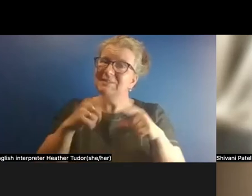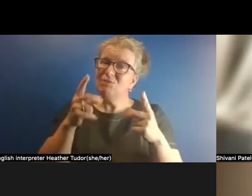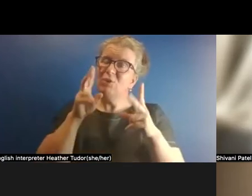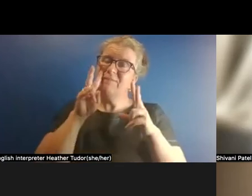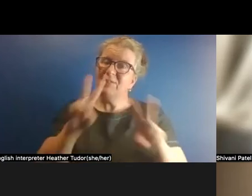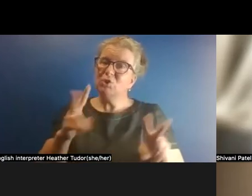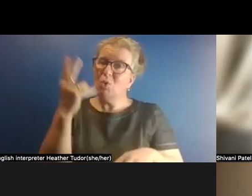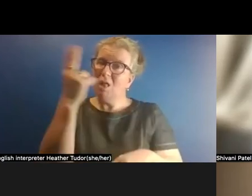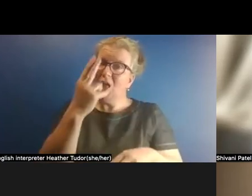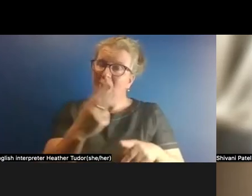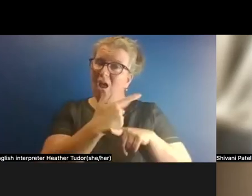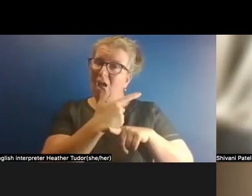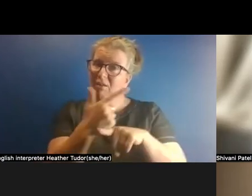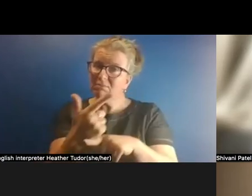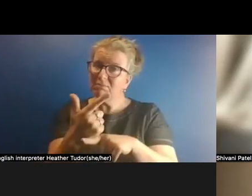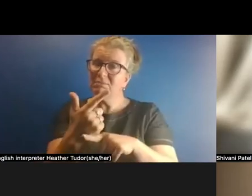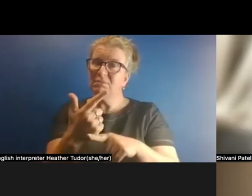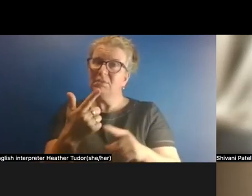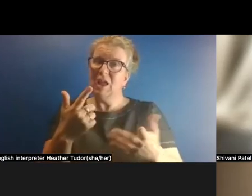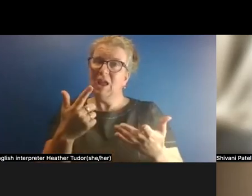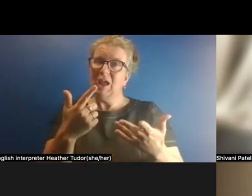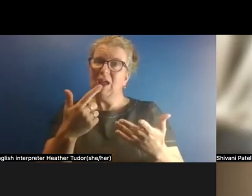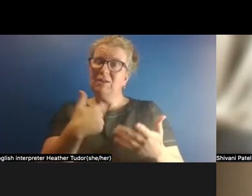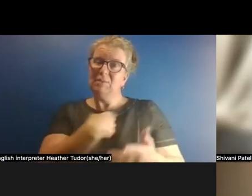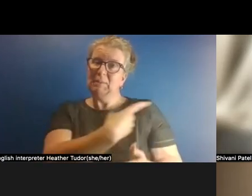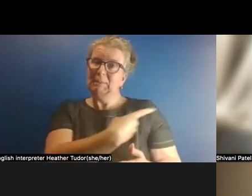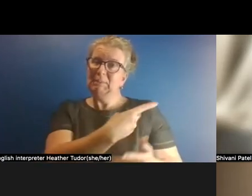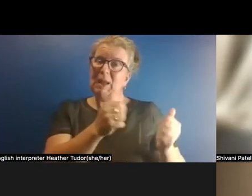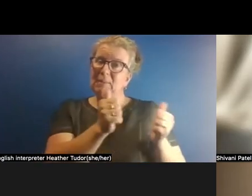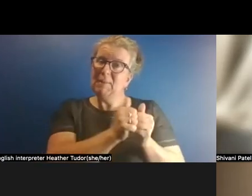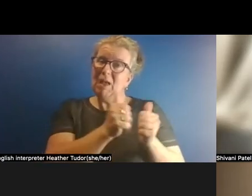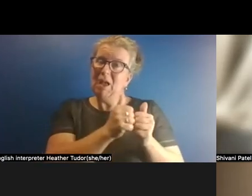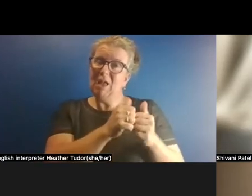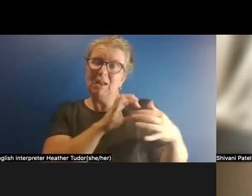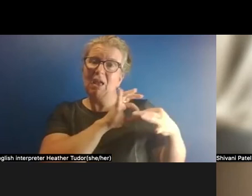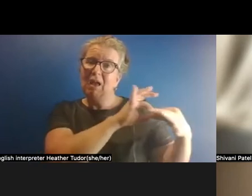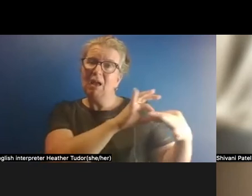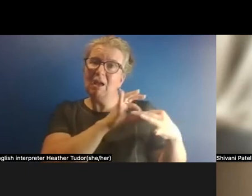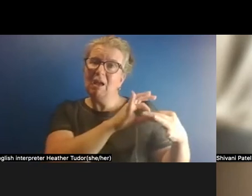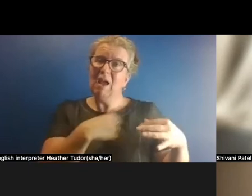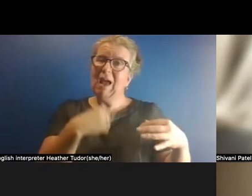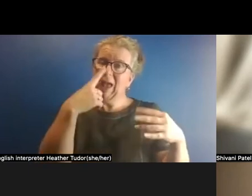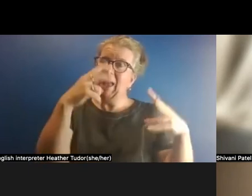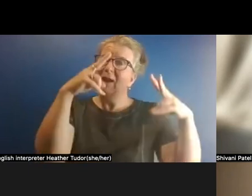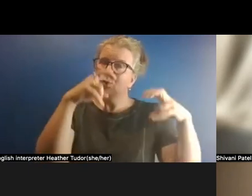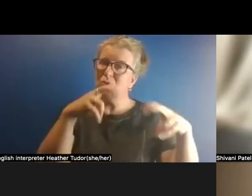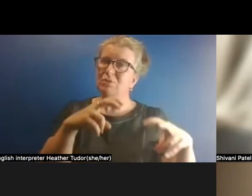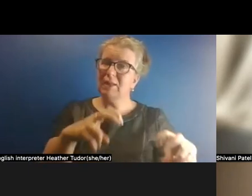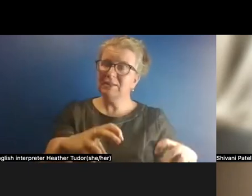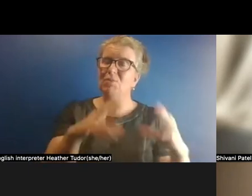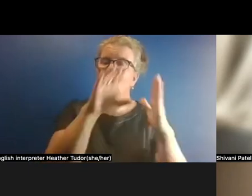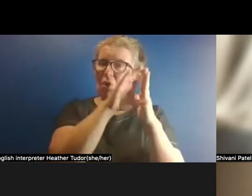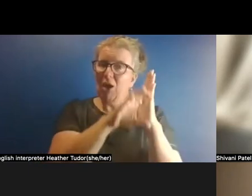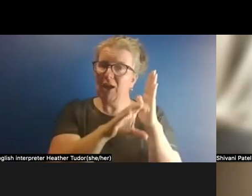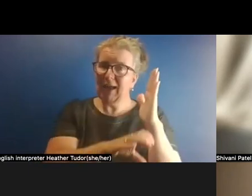with my partner, with the collaboration, I could explore casteism and the urgency which I was feeling, and it just came